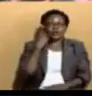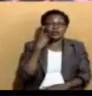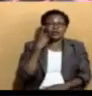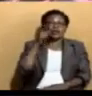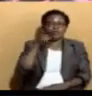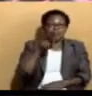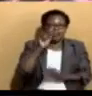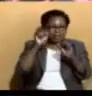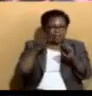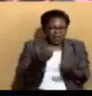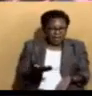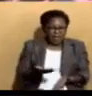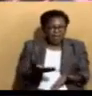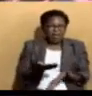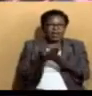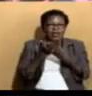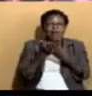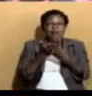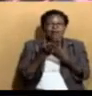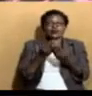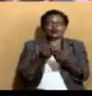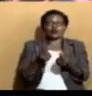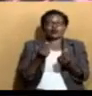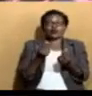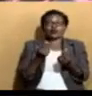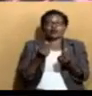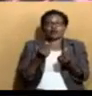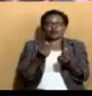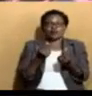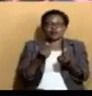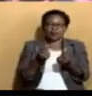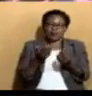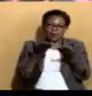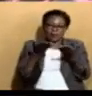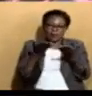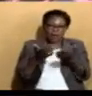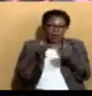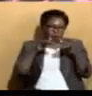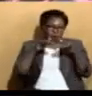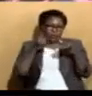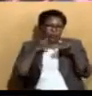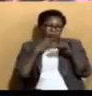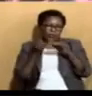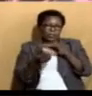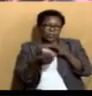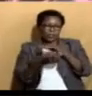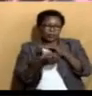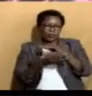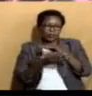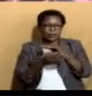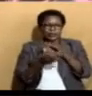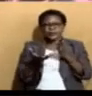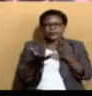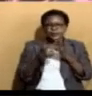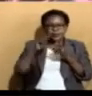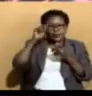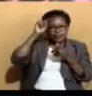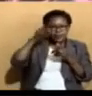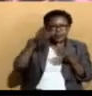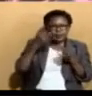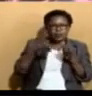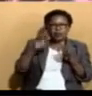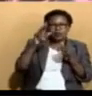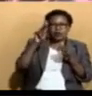have assisted to. So, when then, now let me allude to the judgment of